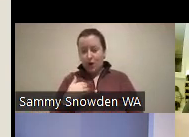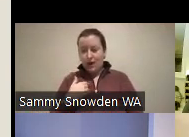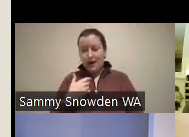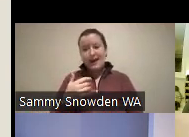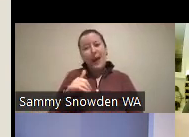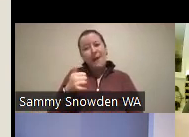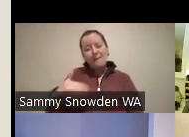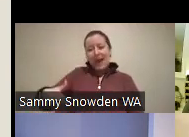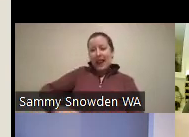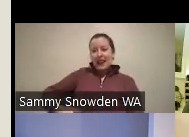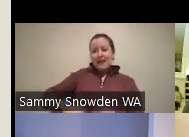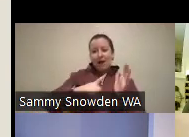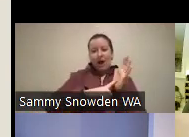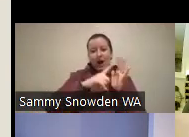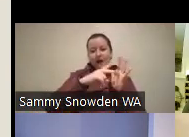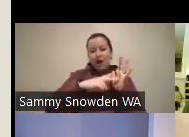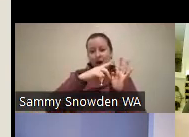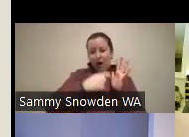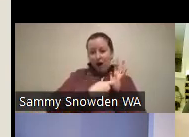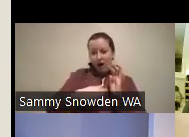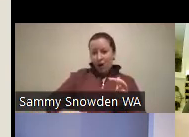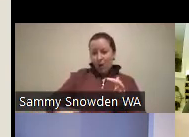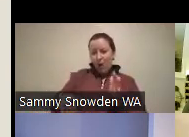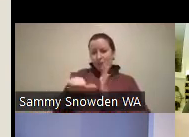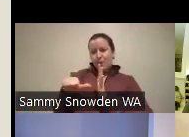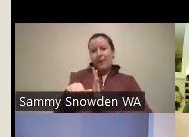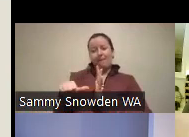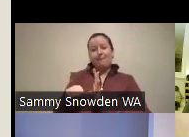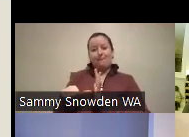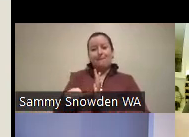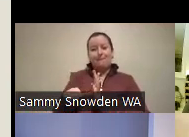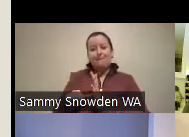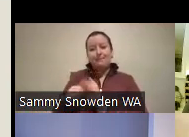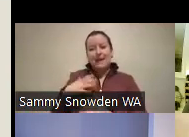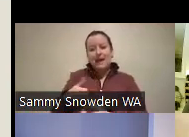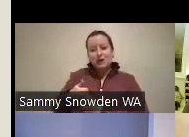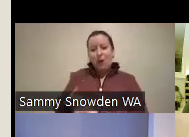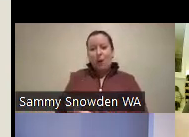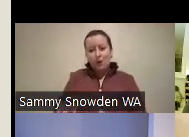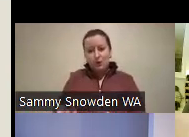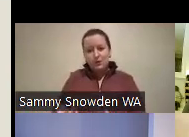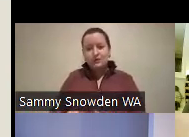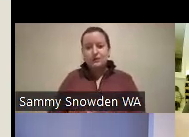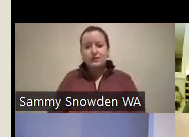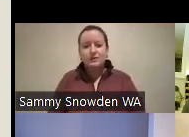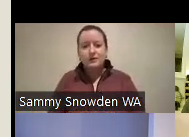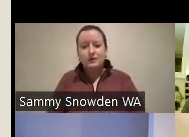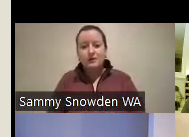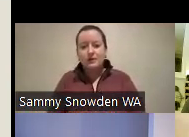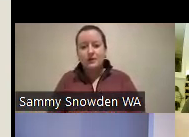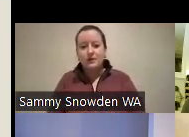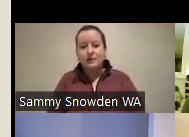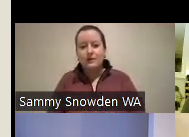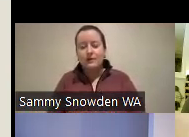overburdened. So going back to the emotions again. So the